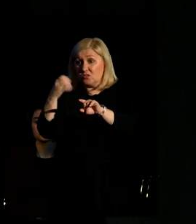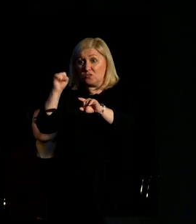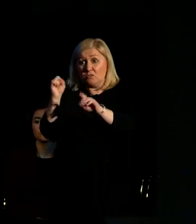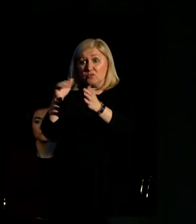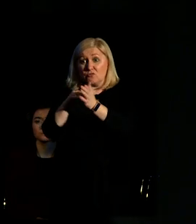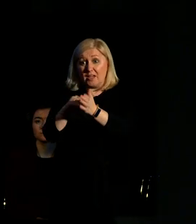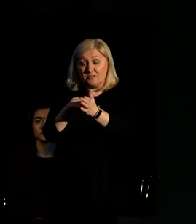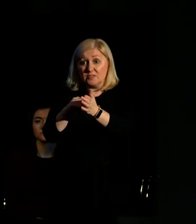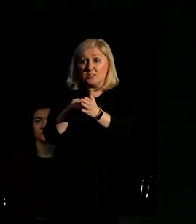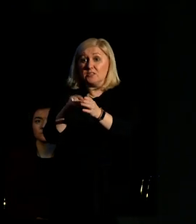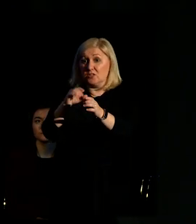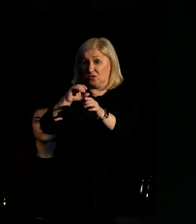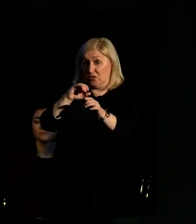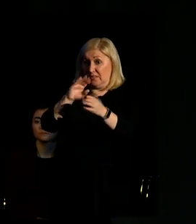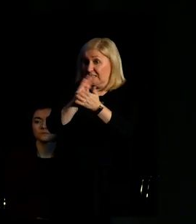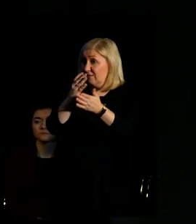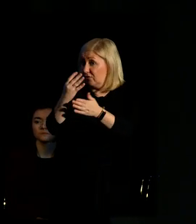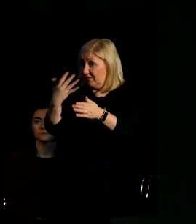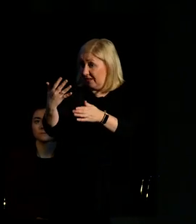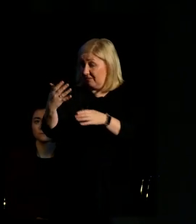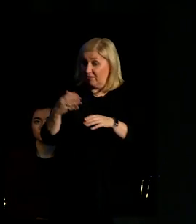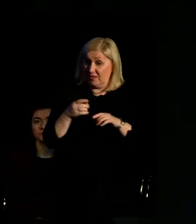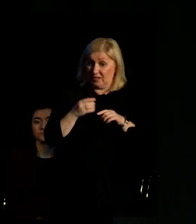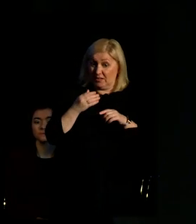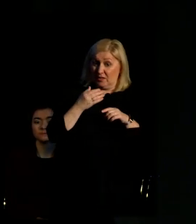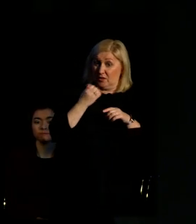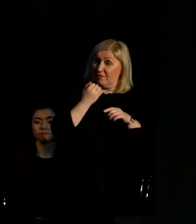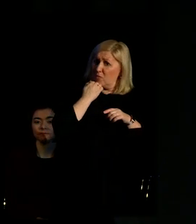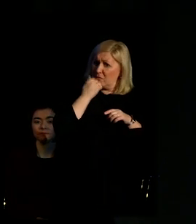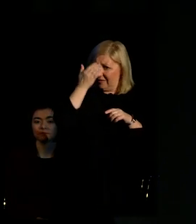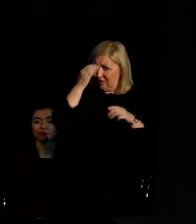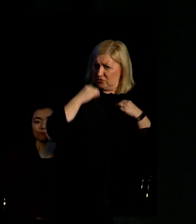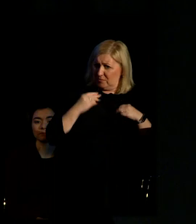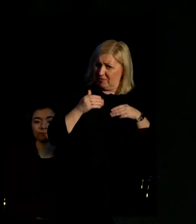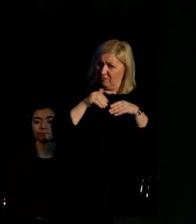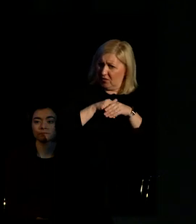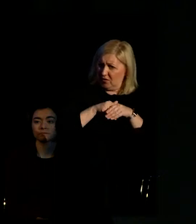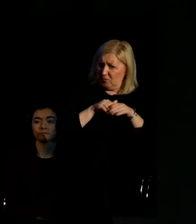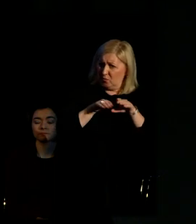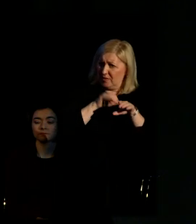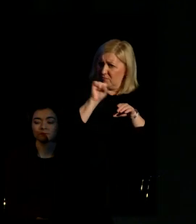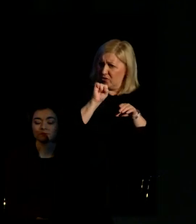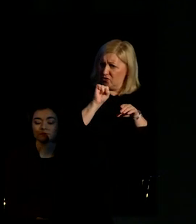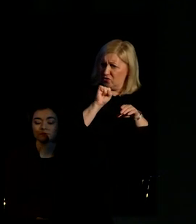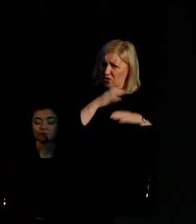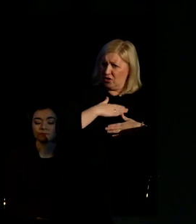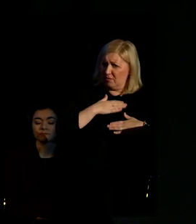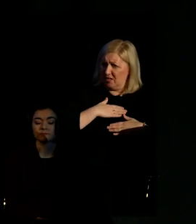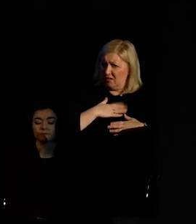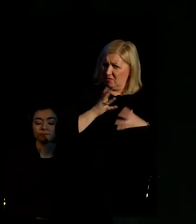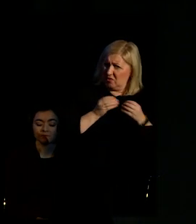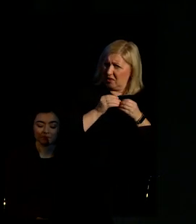of Irishmen who served with the British forces during the Second World War is estimated to be some